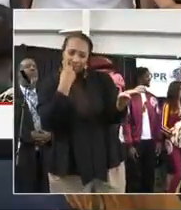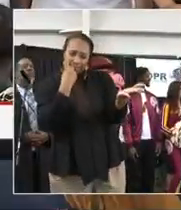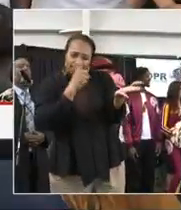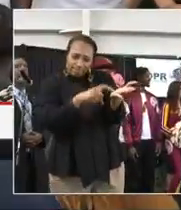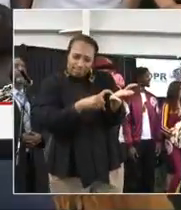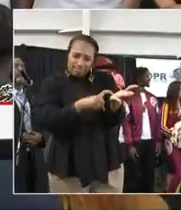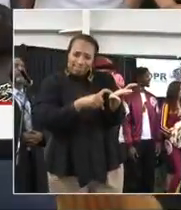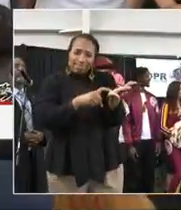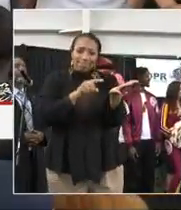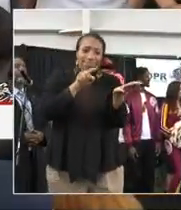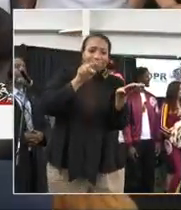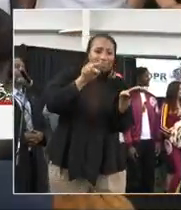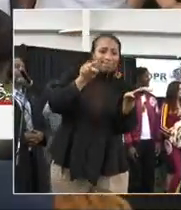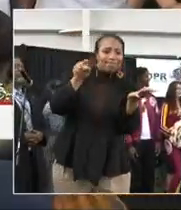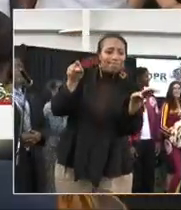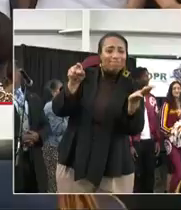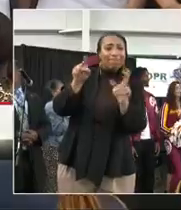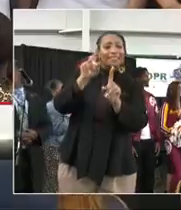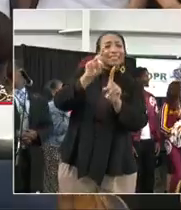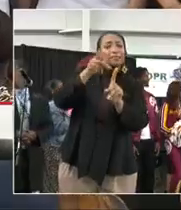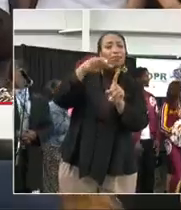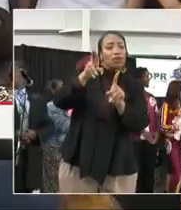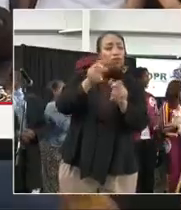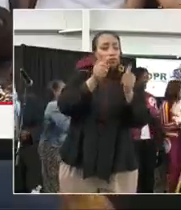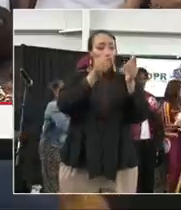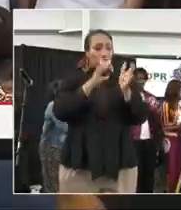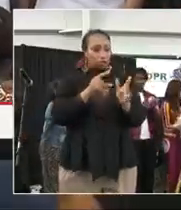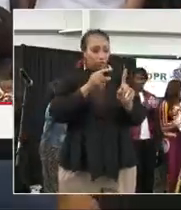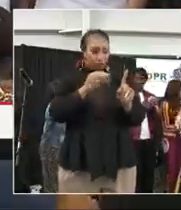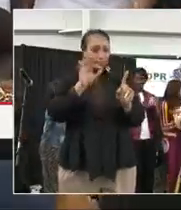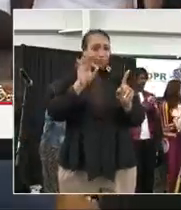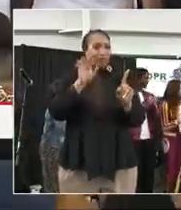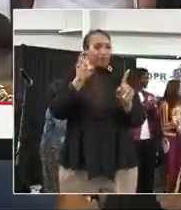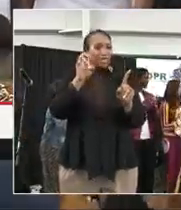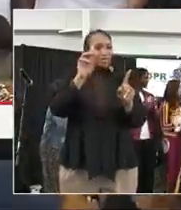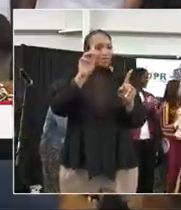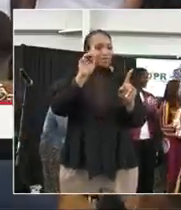our DPR Director, Thenie Freeman.